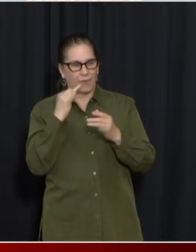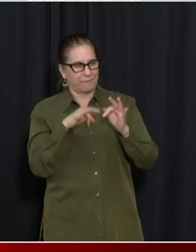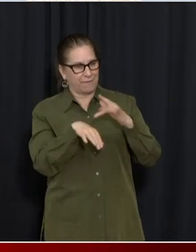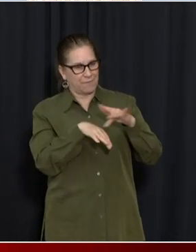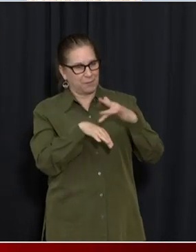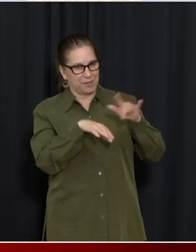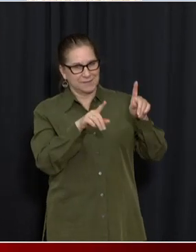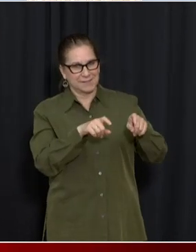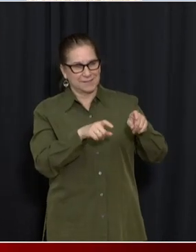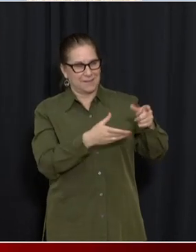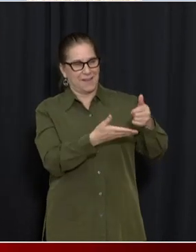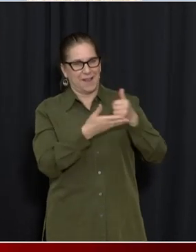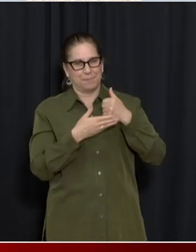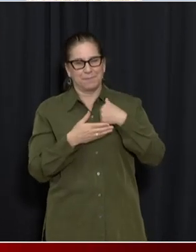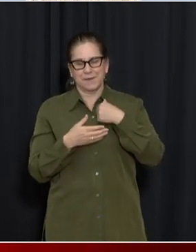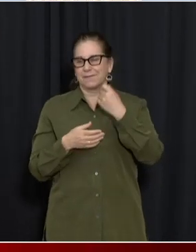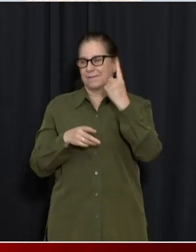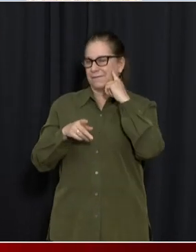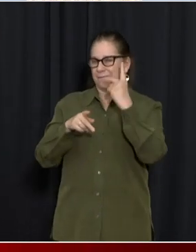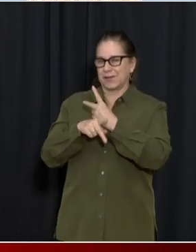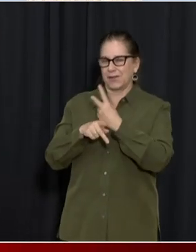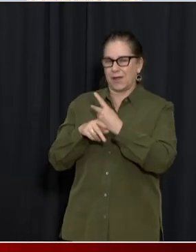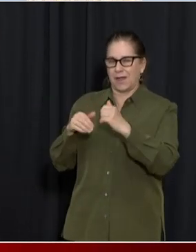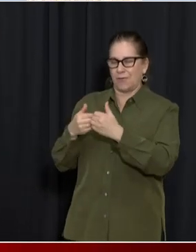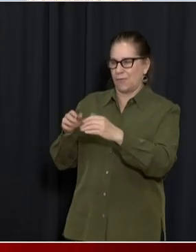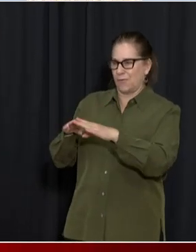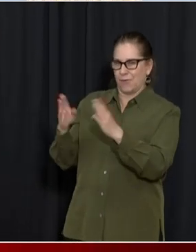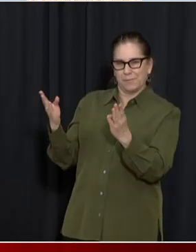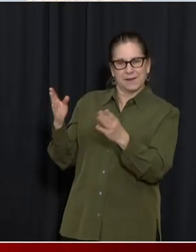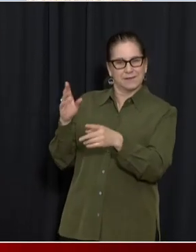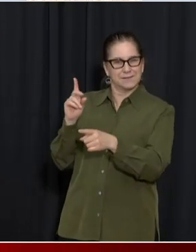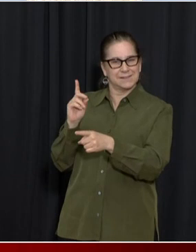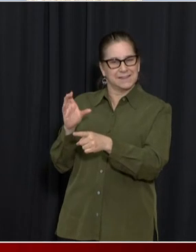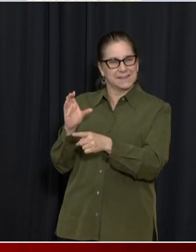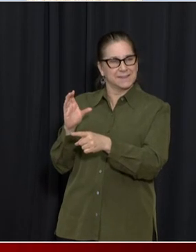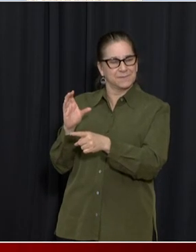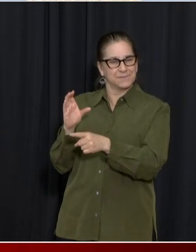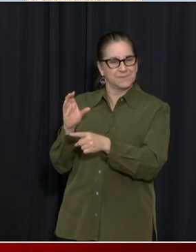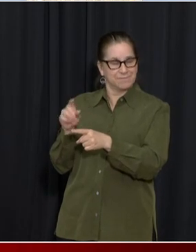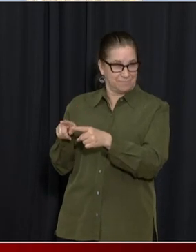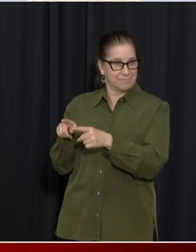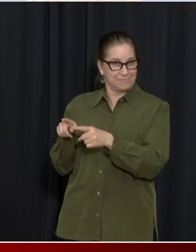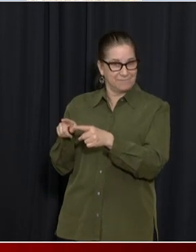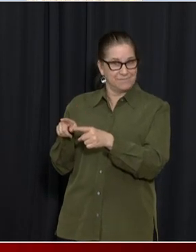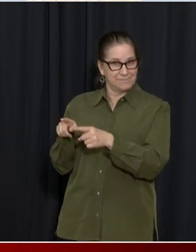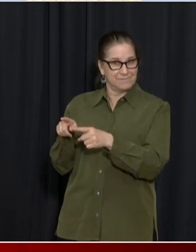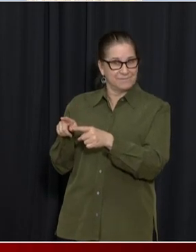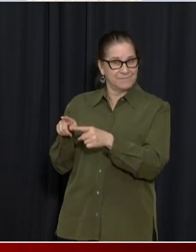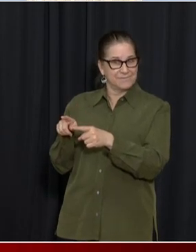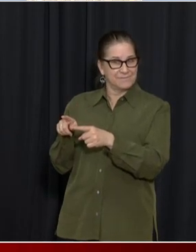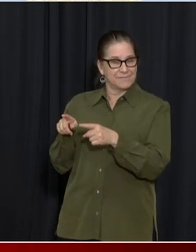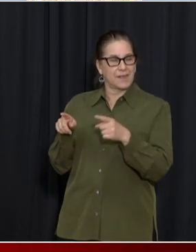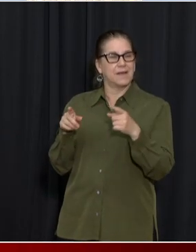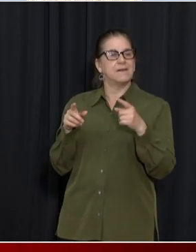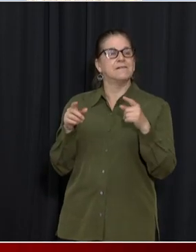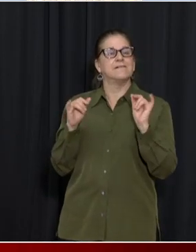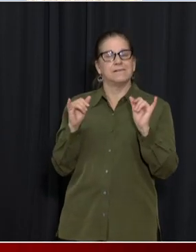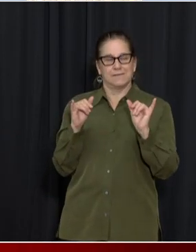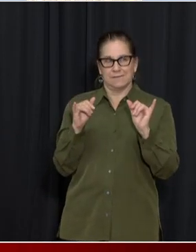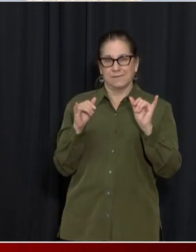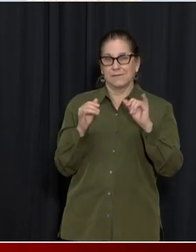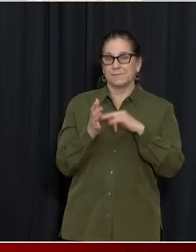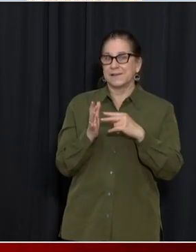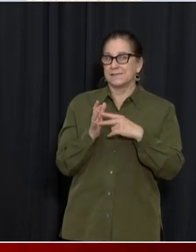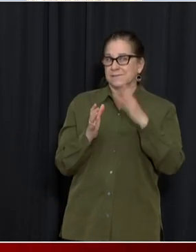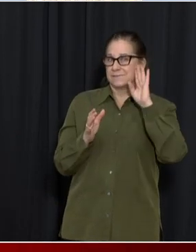any reopening means that more people will be mixing, more activities will be opening, and